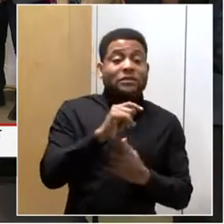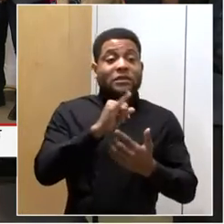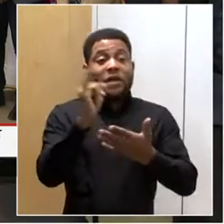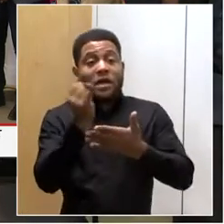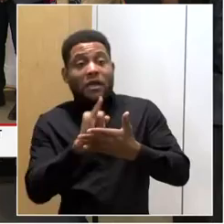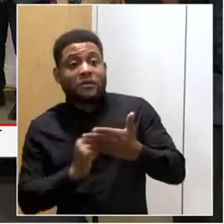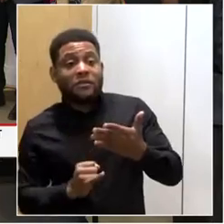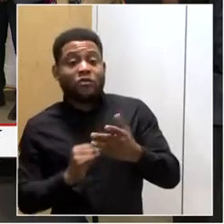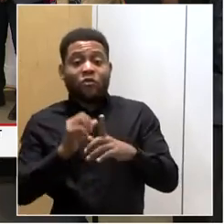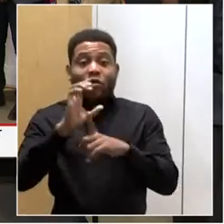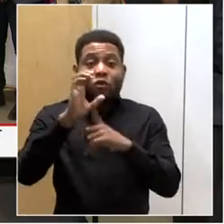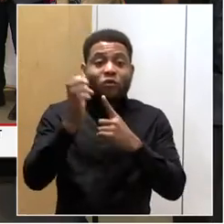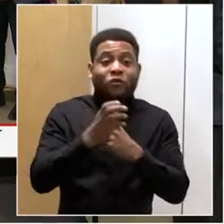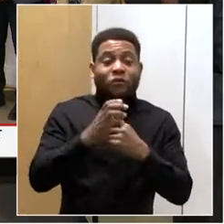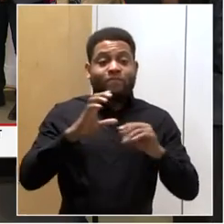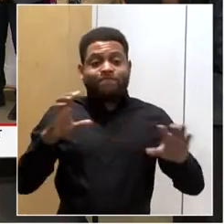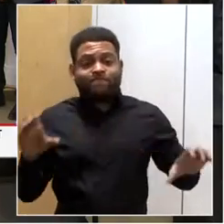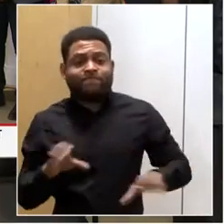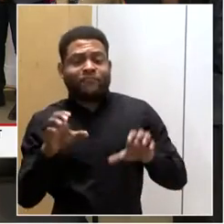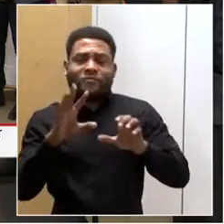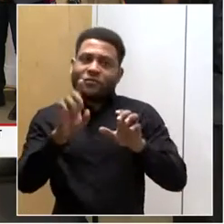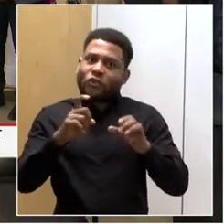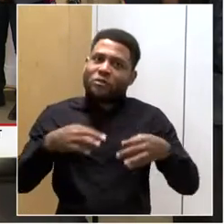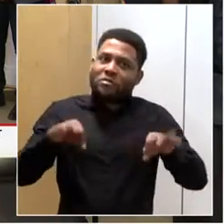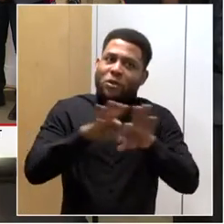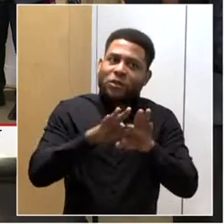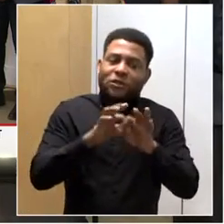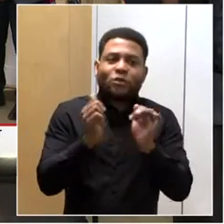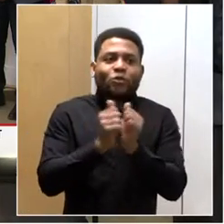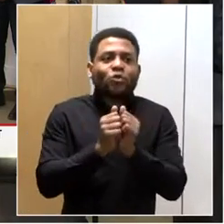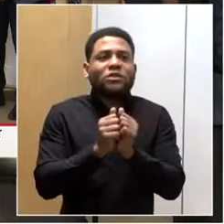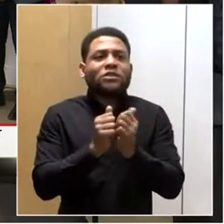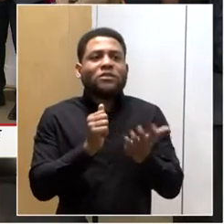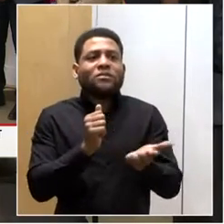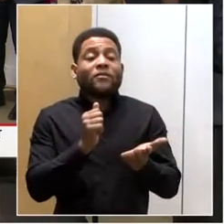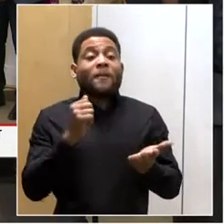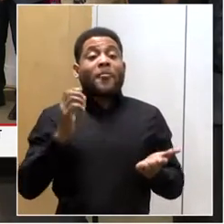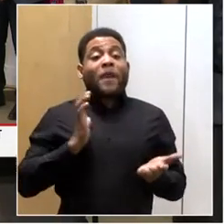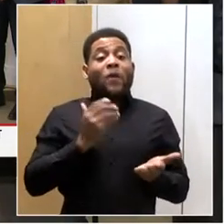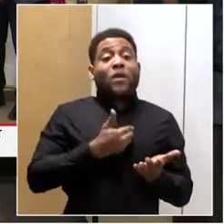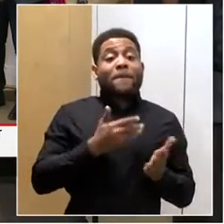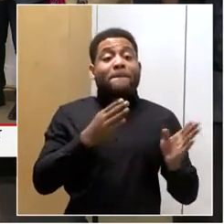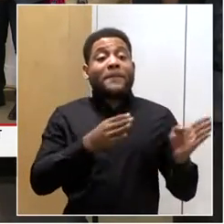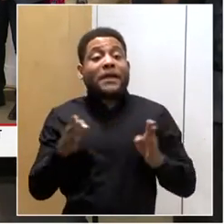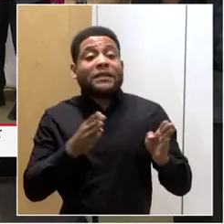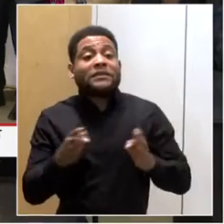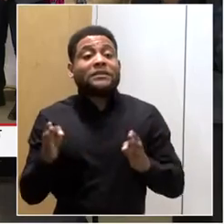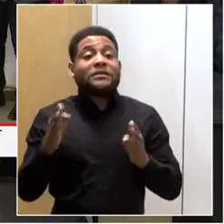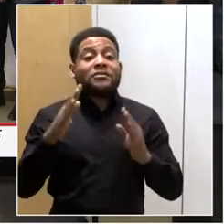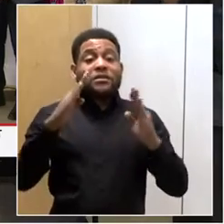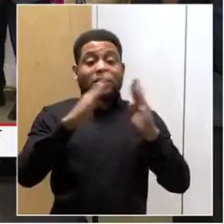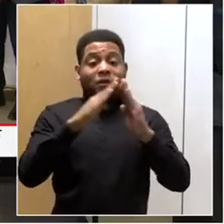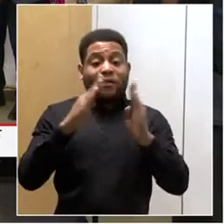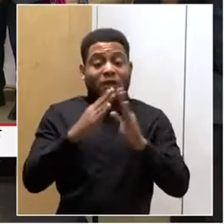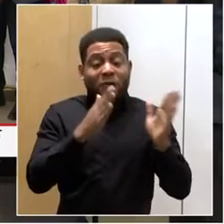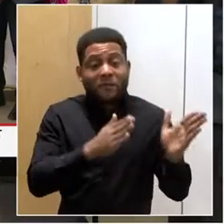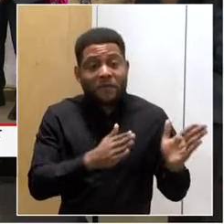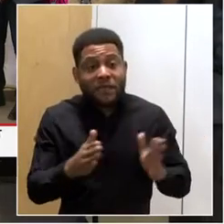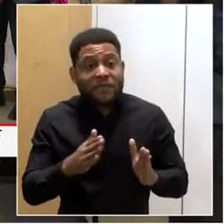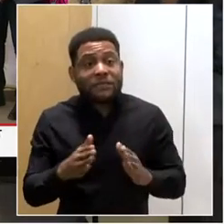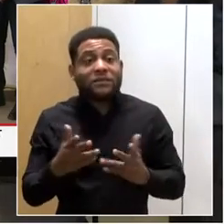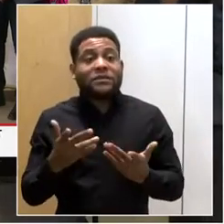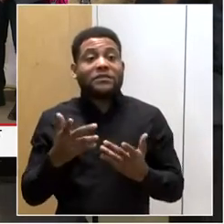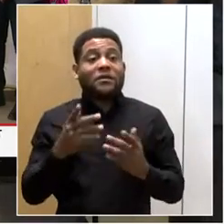know. Also the Downtown Action Plan and the OP Public Realm Plan, as the deputy mayor mentioned a few minutes